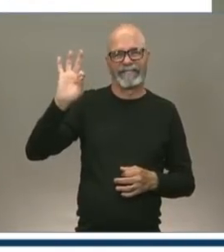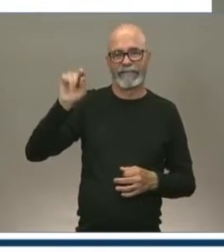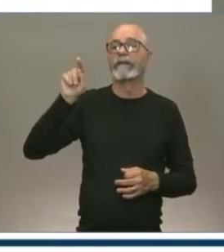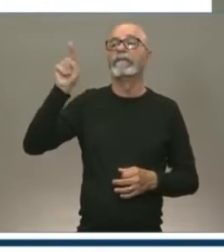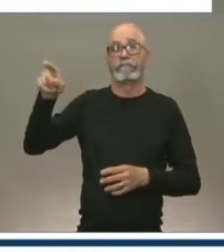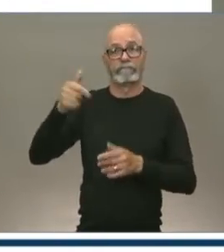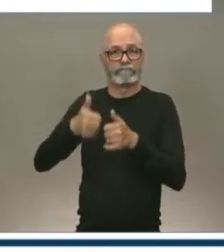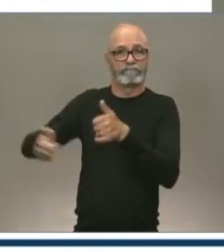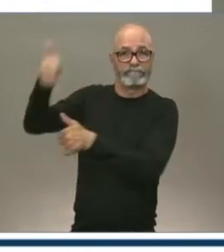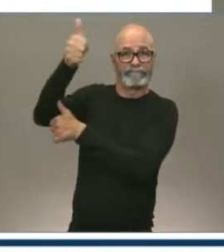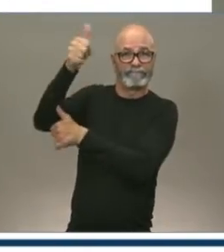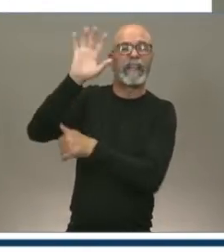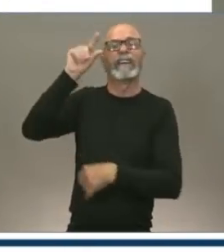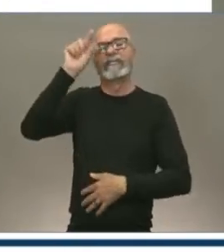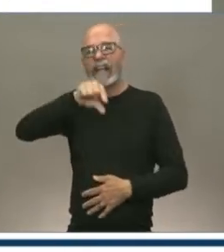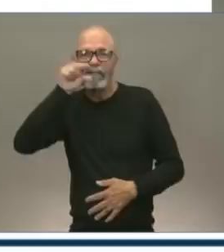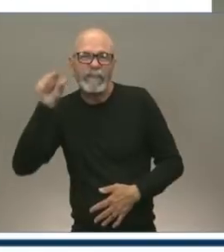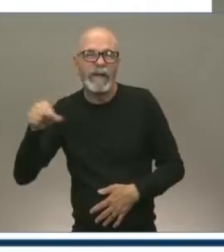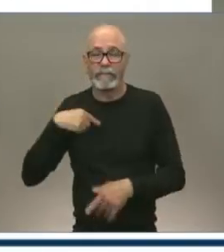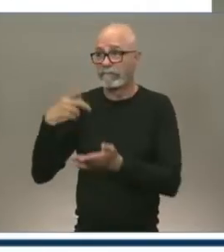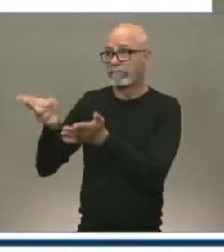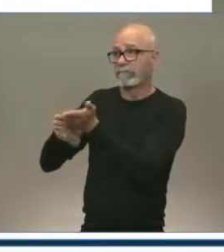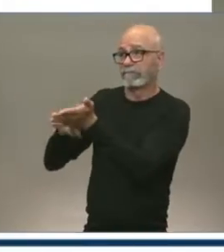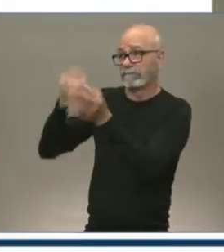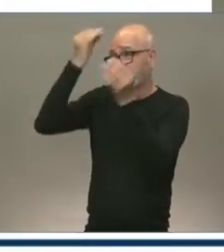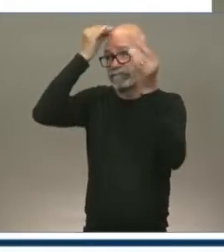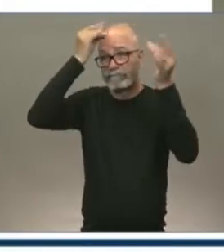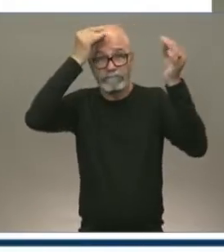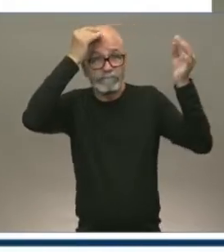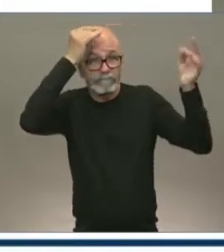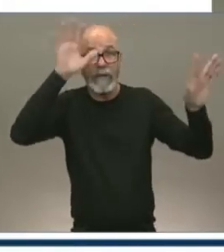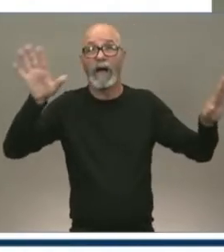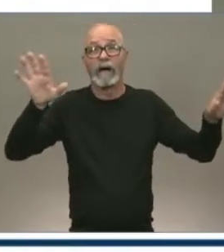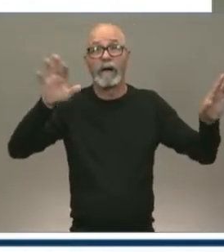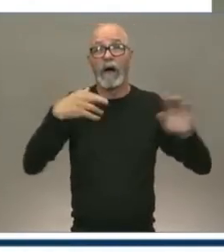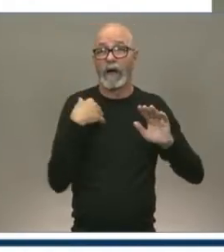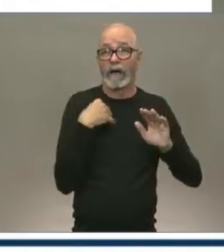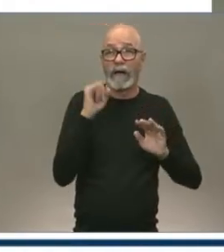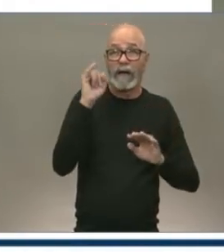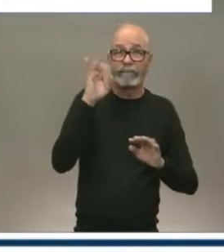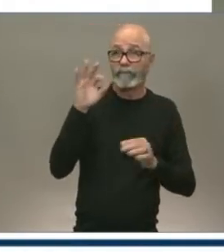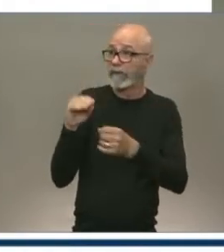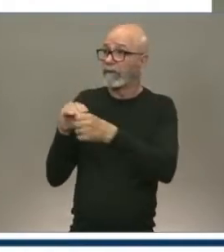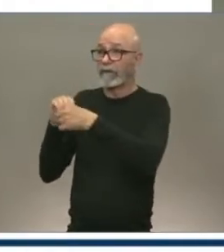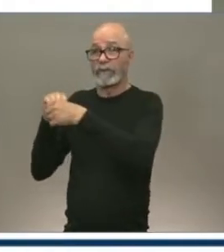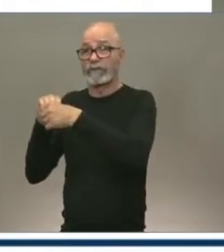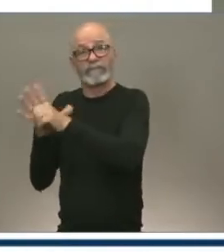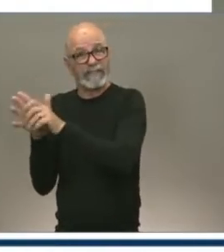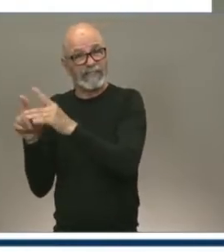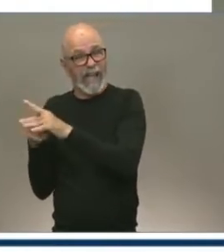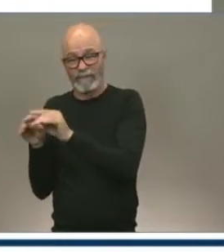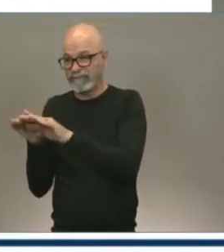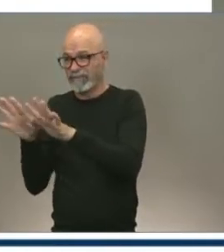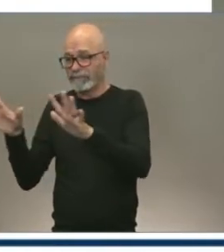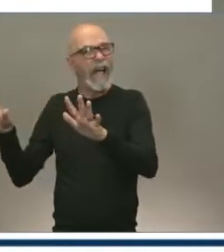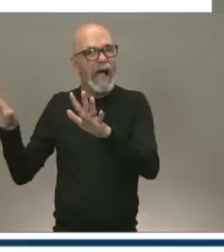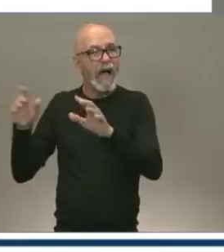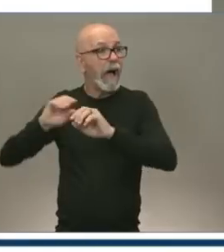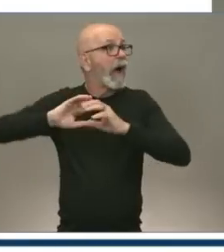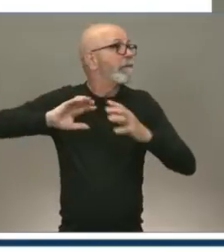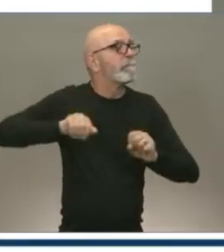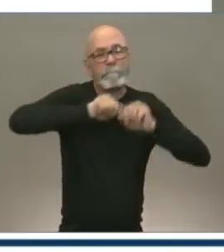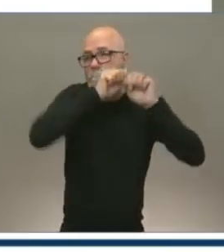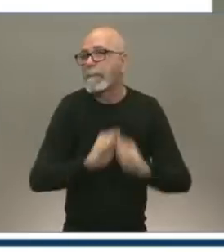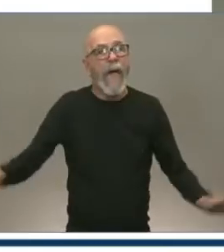all contingent upon epidemiology. And if for some reason things go completely sideways, we will